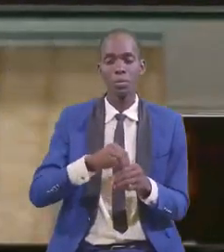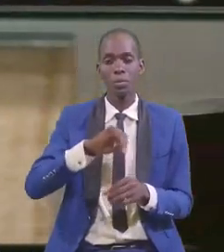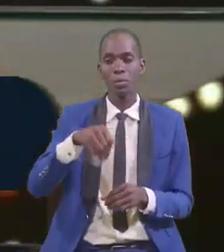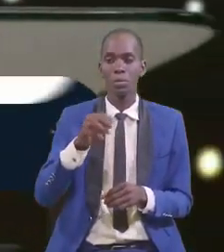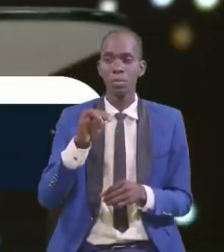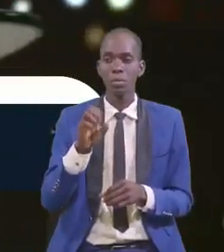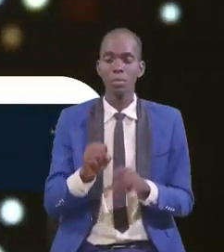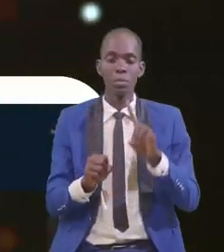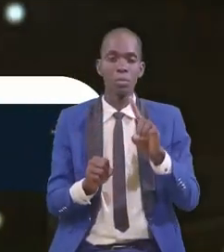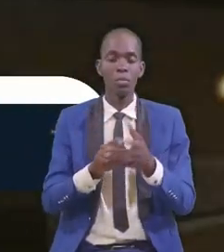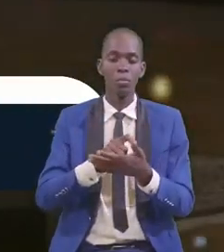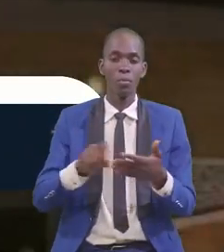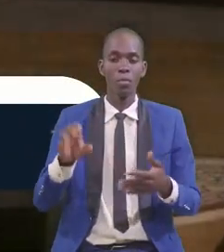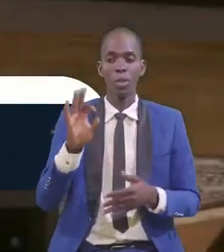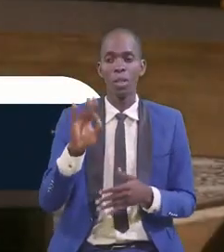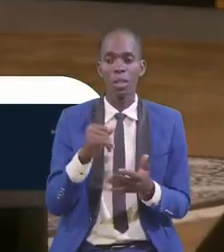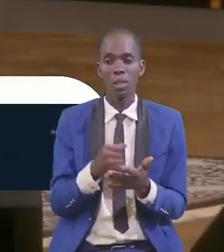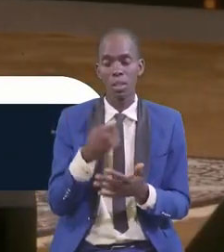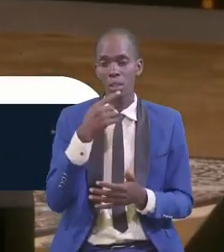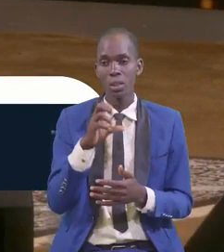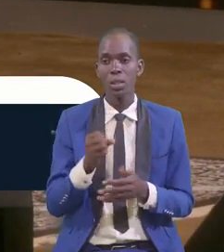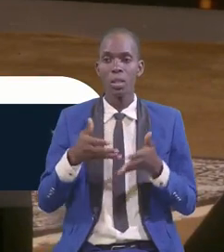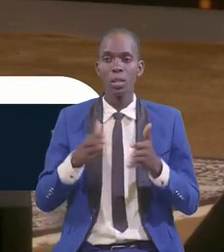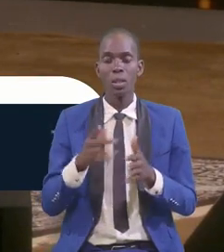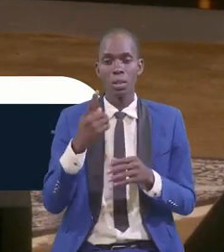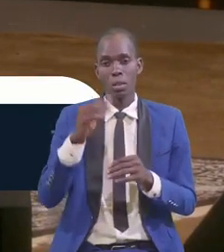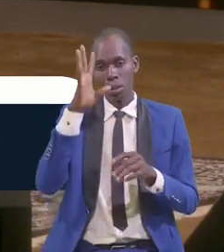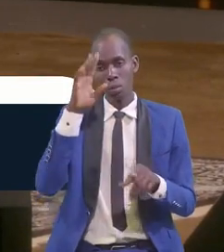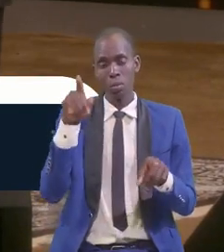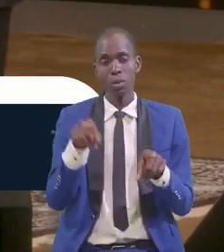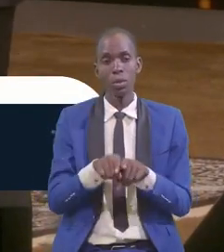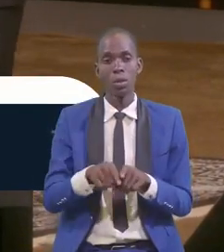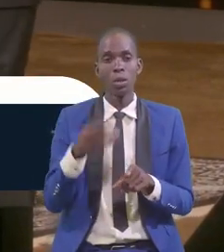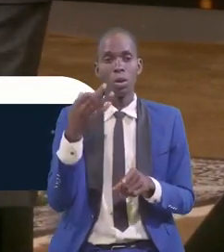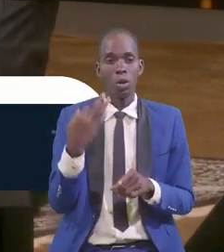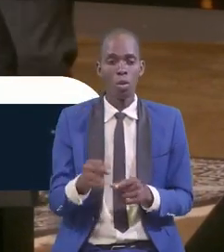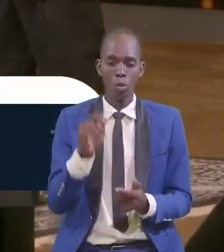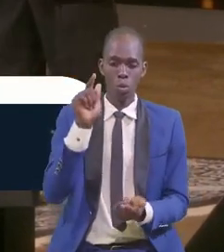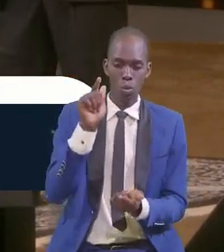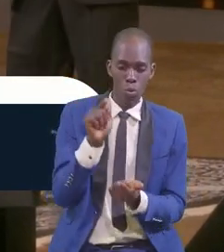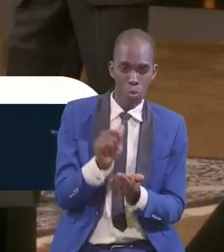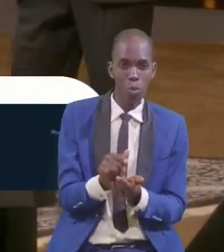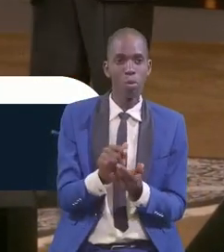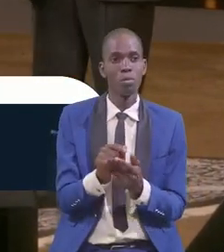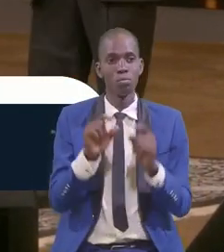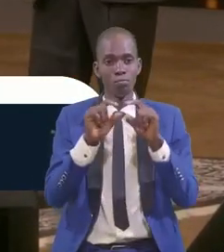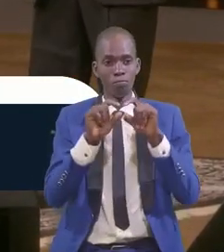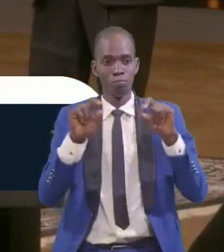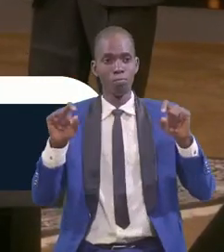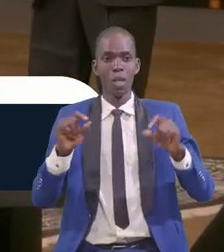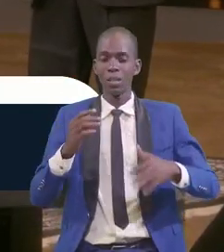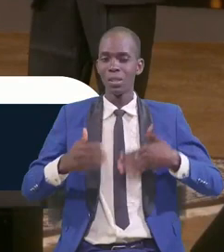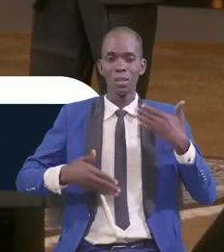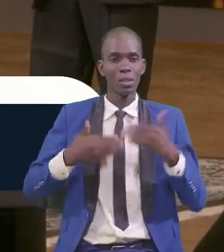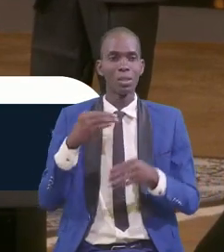chapter 1 verse 9, it says, let the brother of low degree rejoice in that